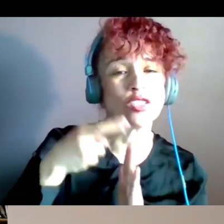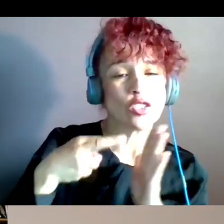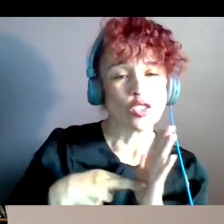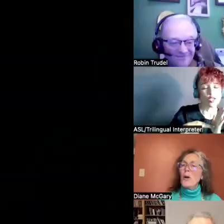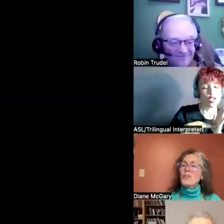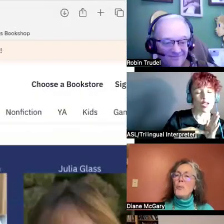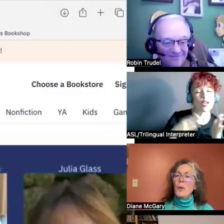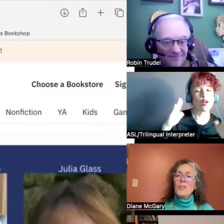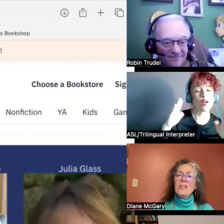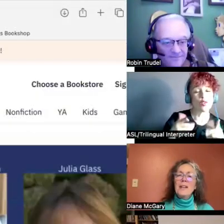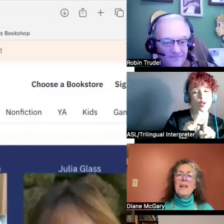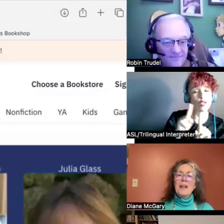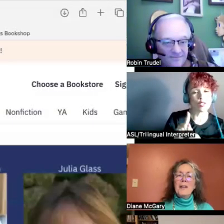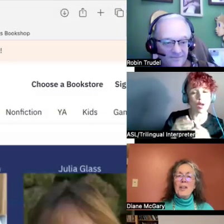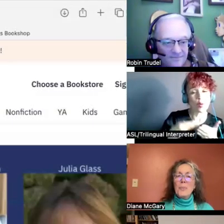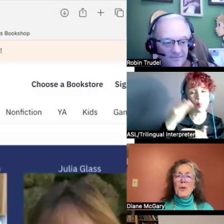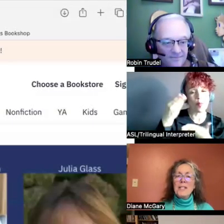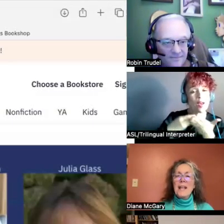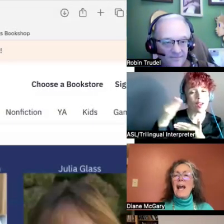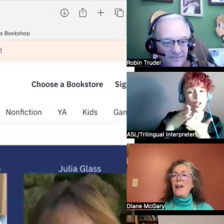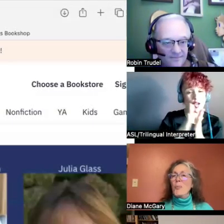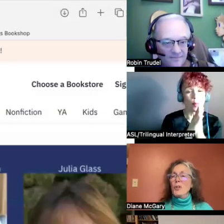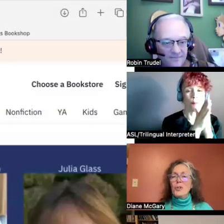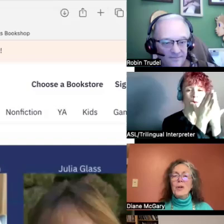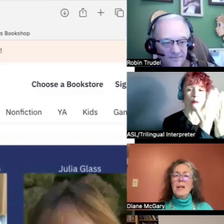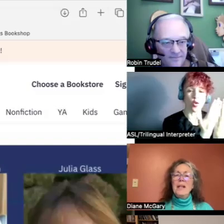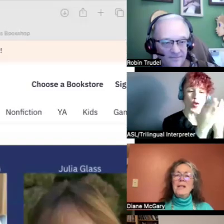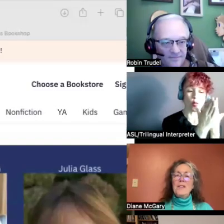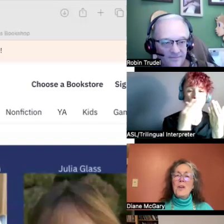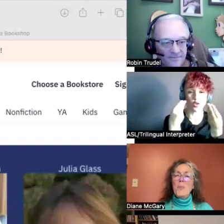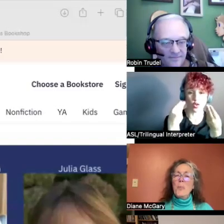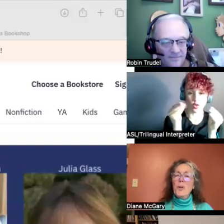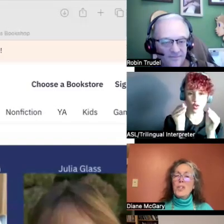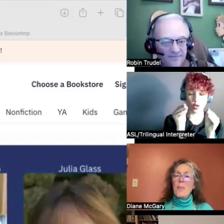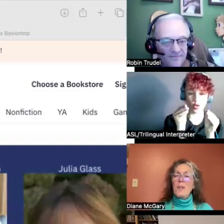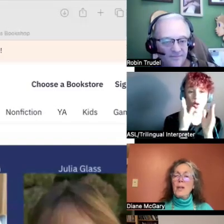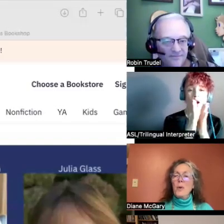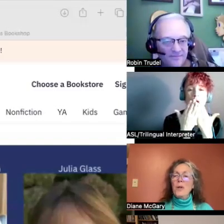Eventbrite. You can also purchase his books at our bookstore. This is